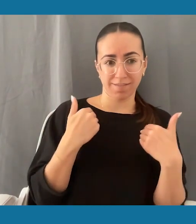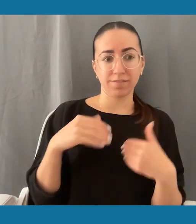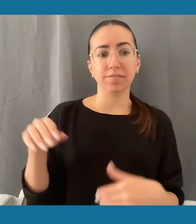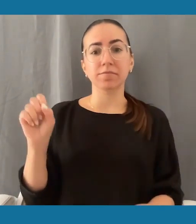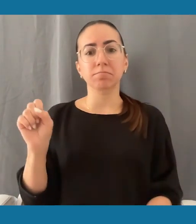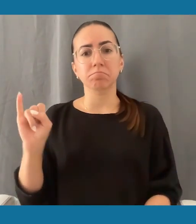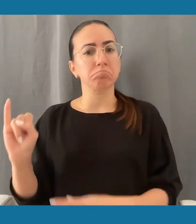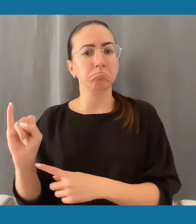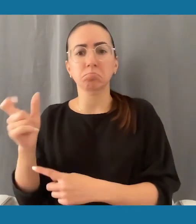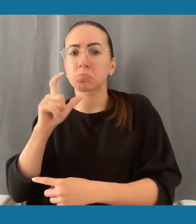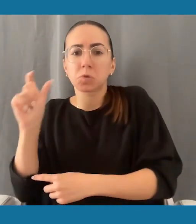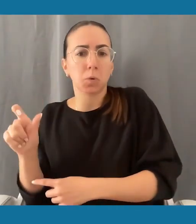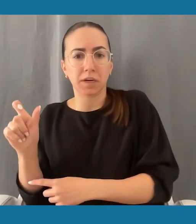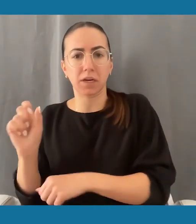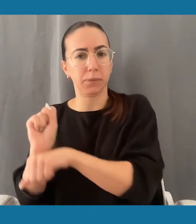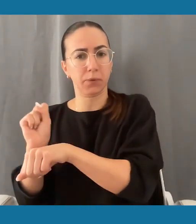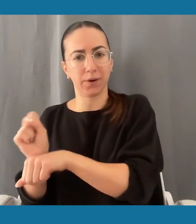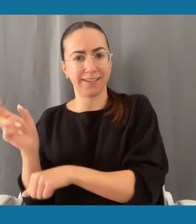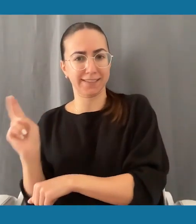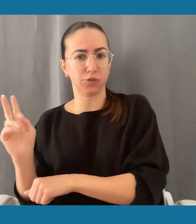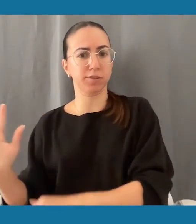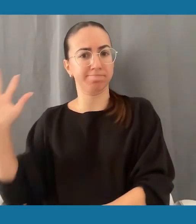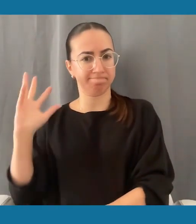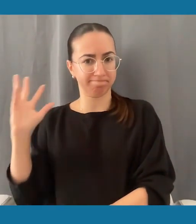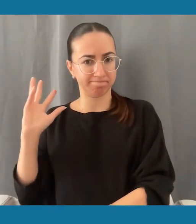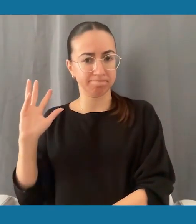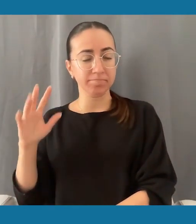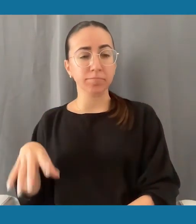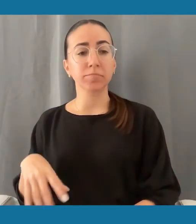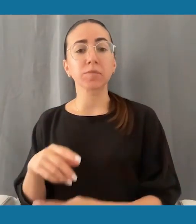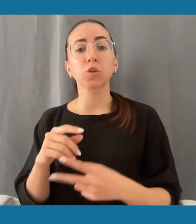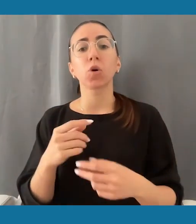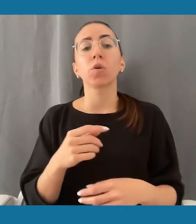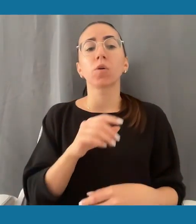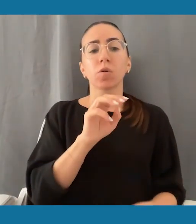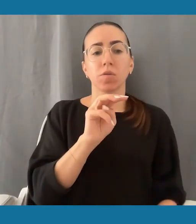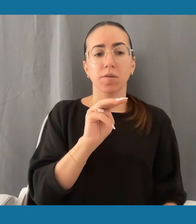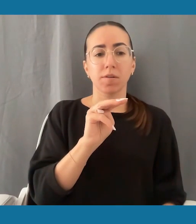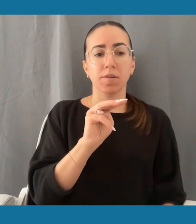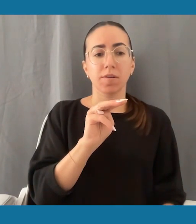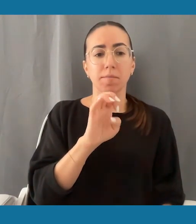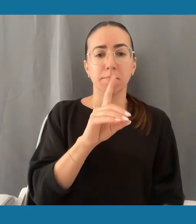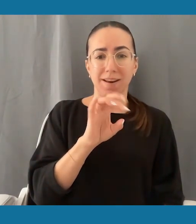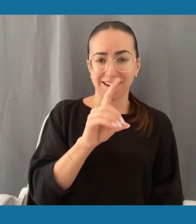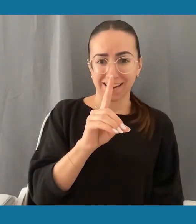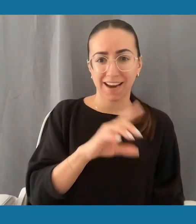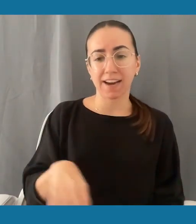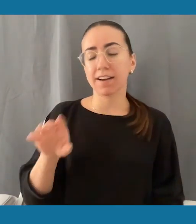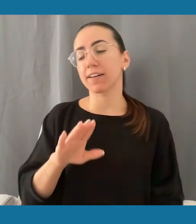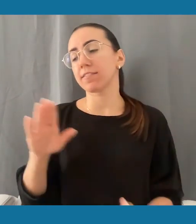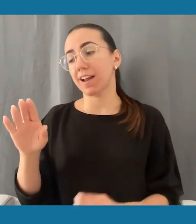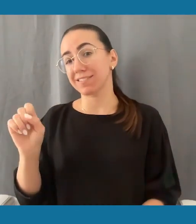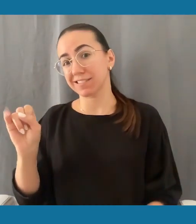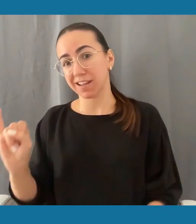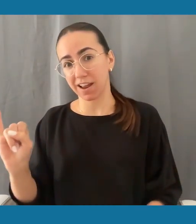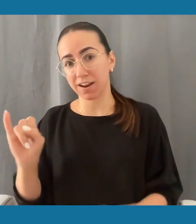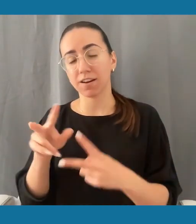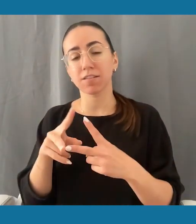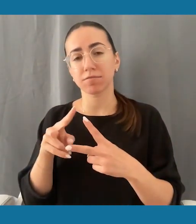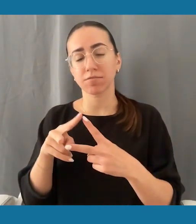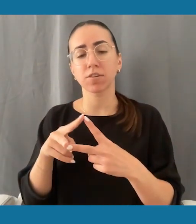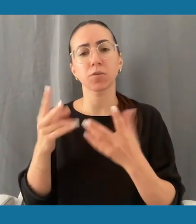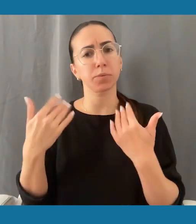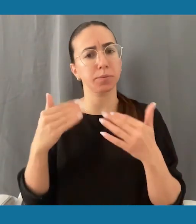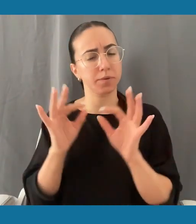not have that work history. So the two programs, Medicaid and SSI, that are means tested are critically